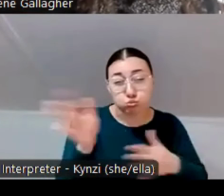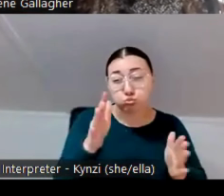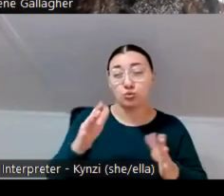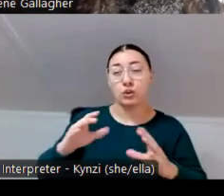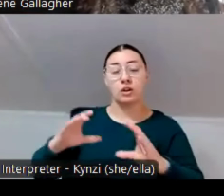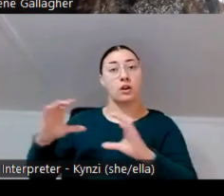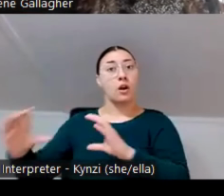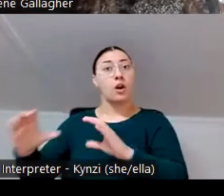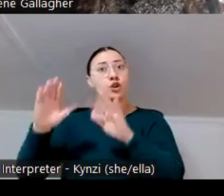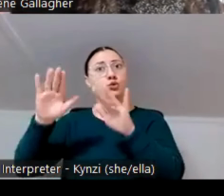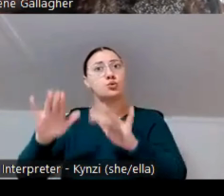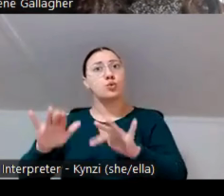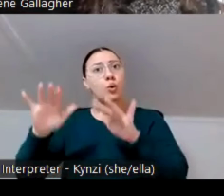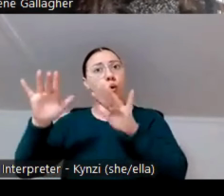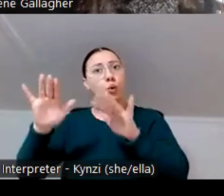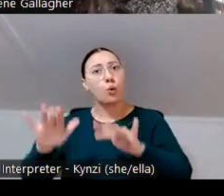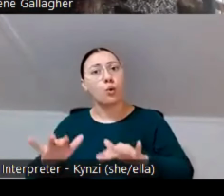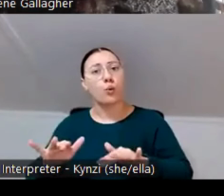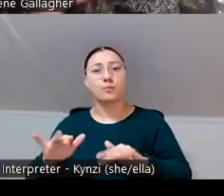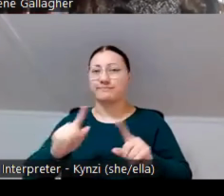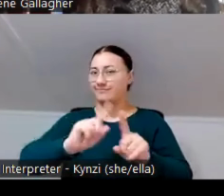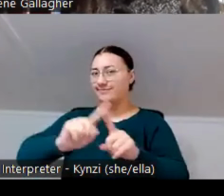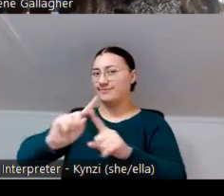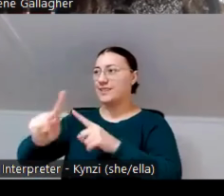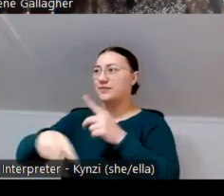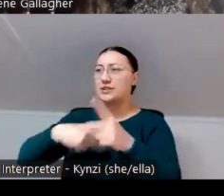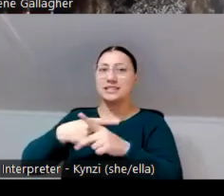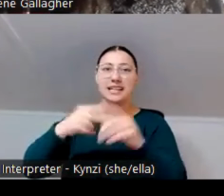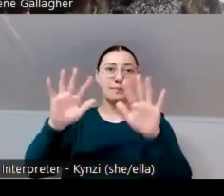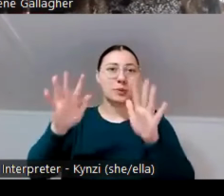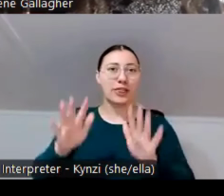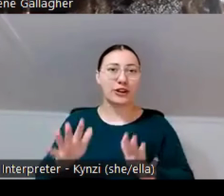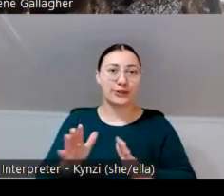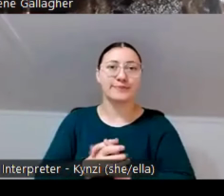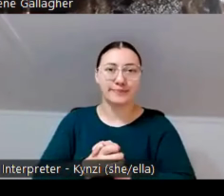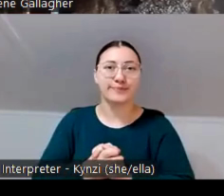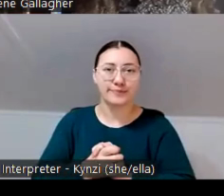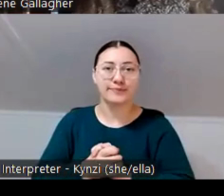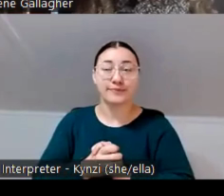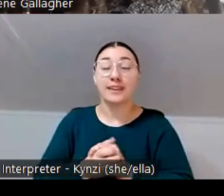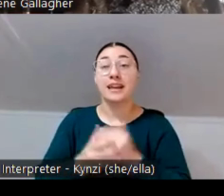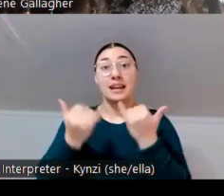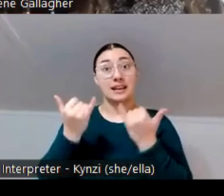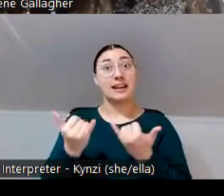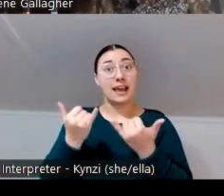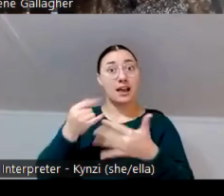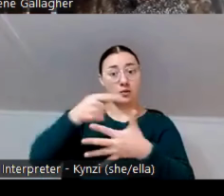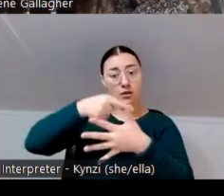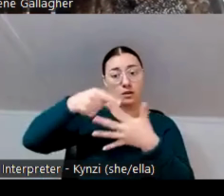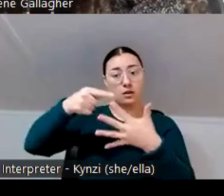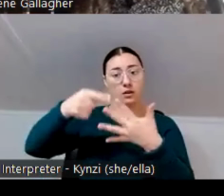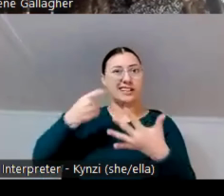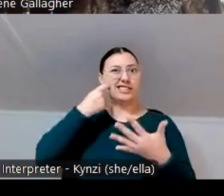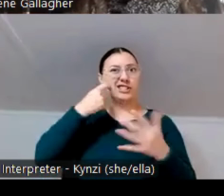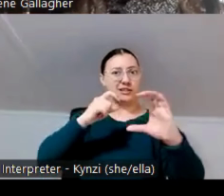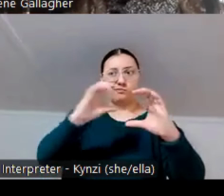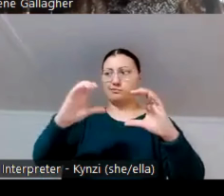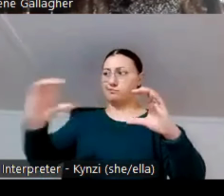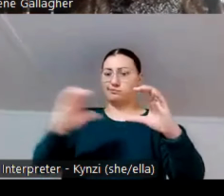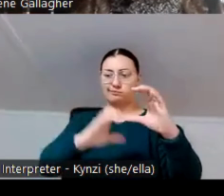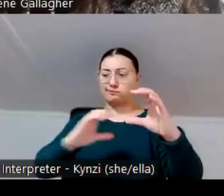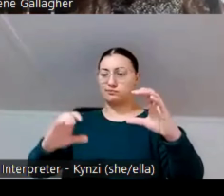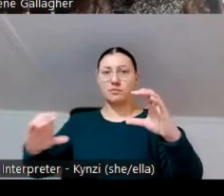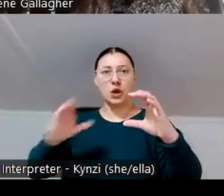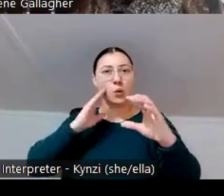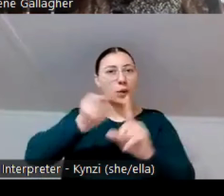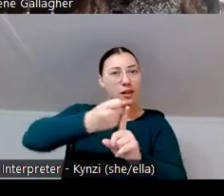of different types of weather. So we're going to take a look at each one of these a little bit more. So one